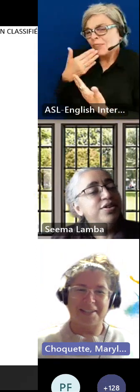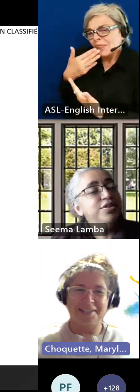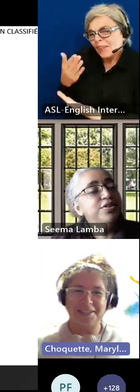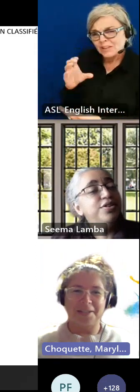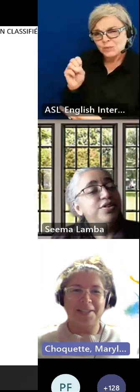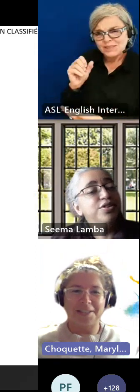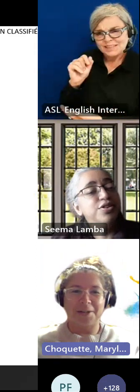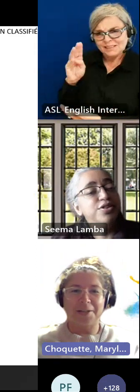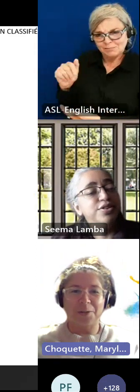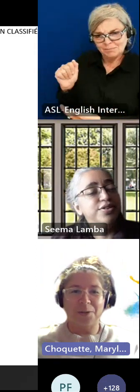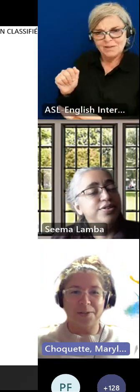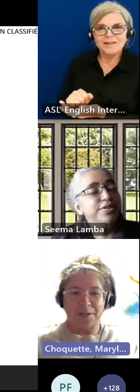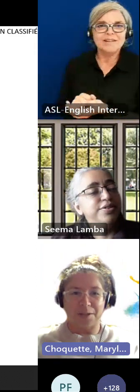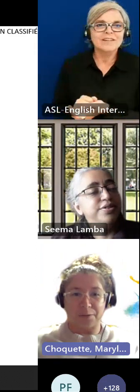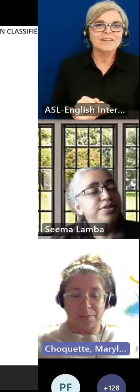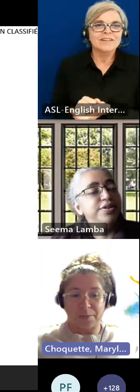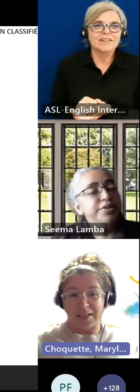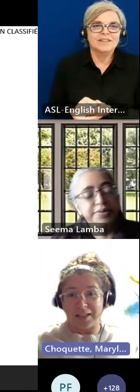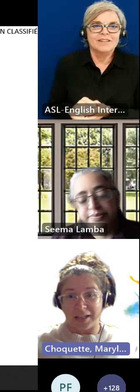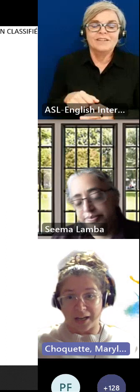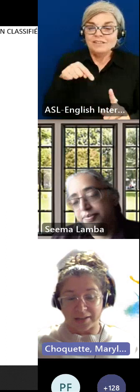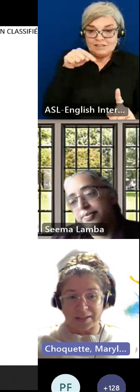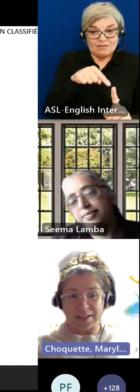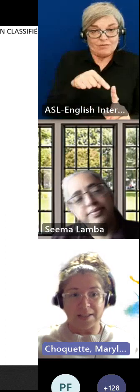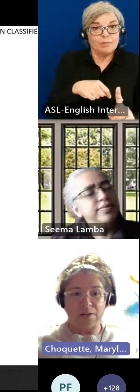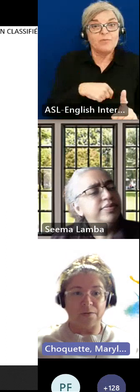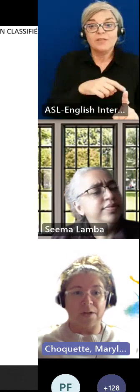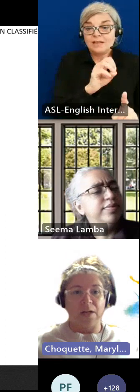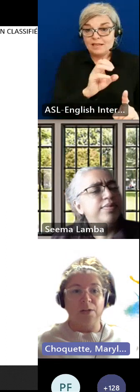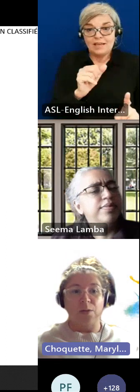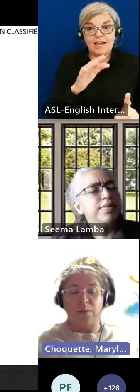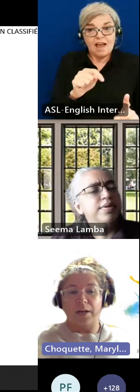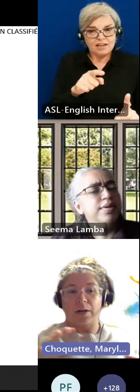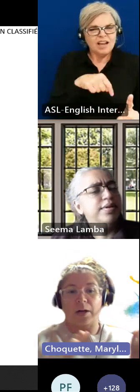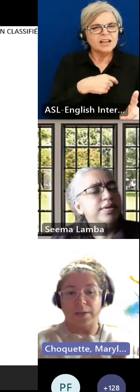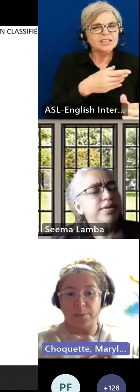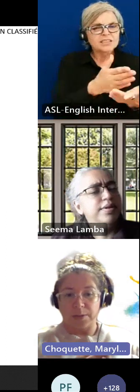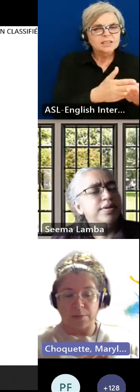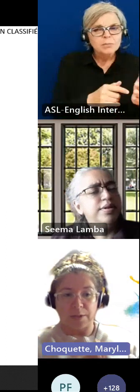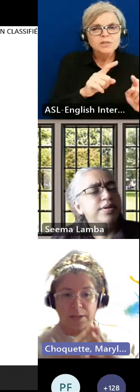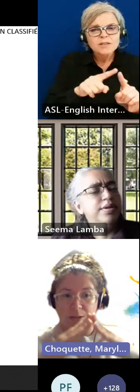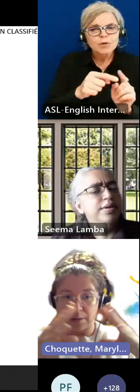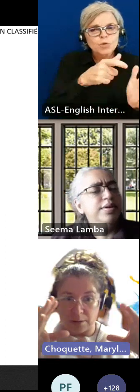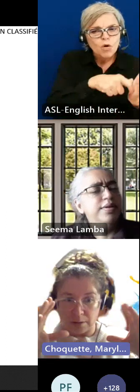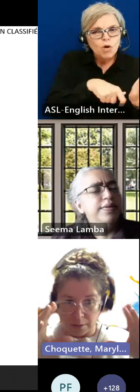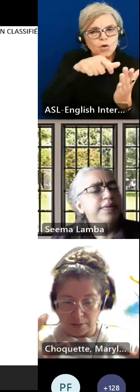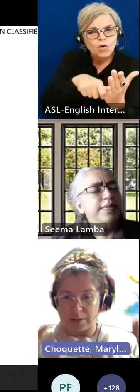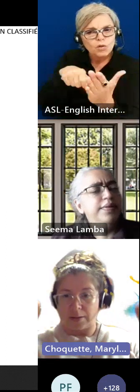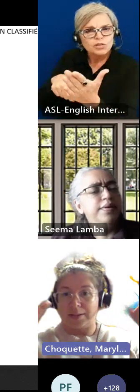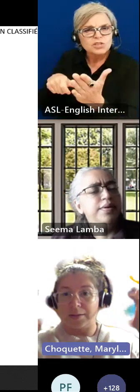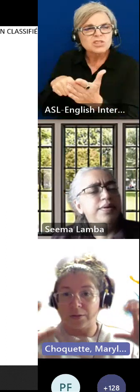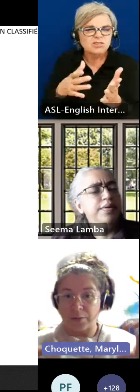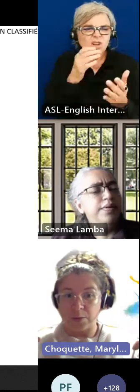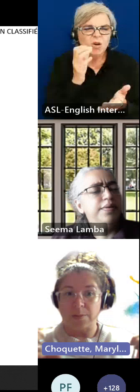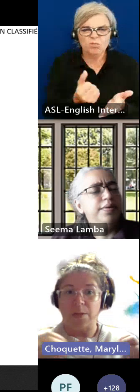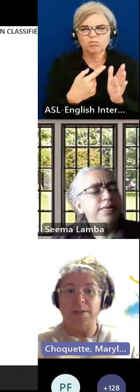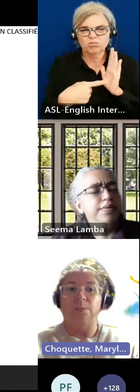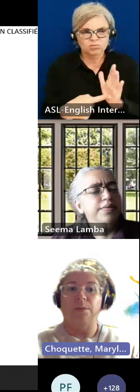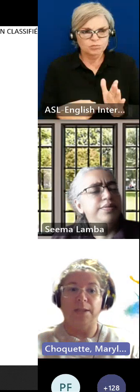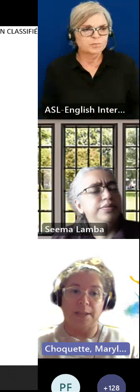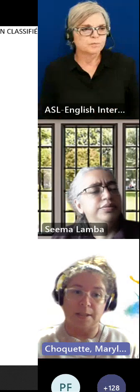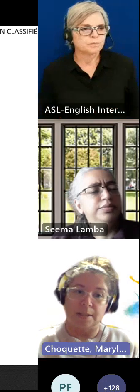should extract these various articles from the EE Act in itself. So there are specific